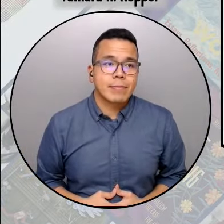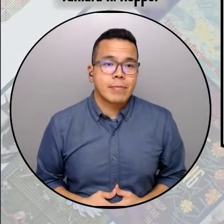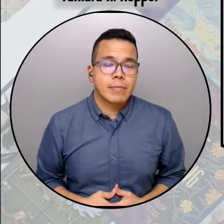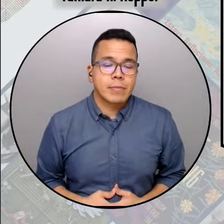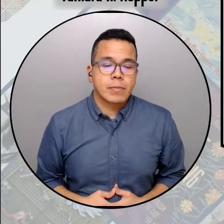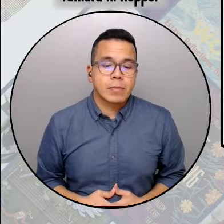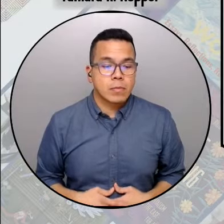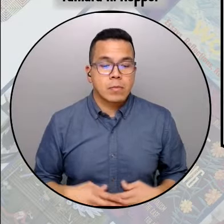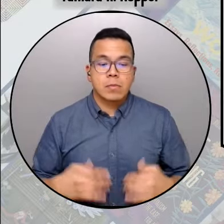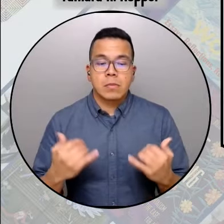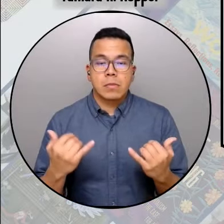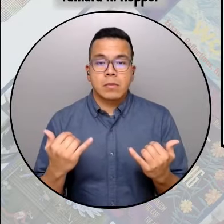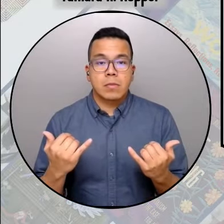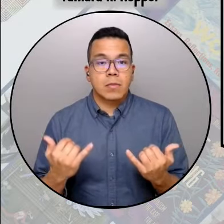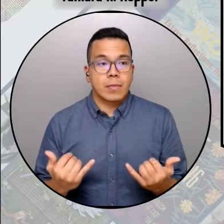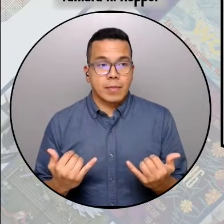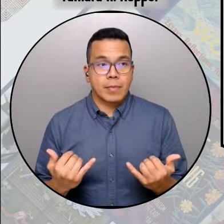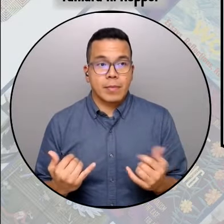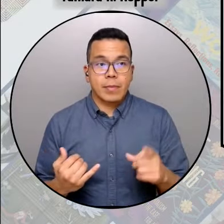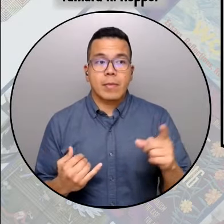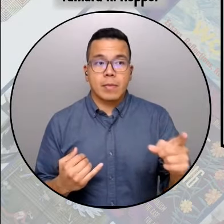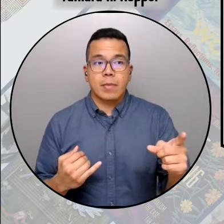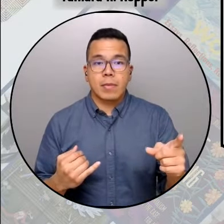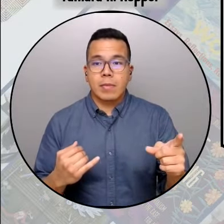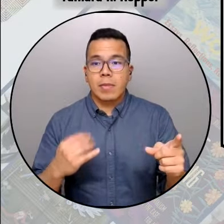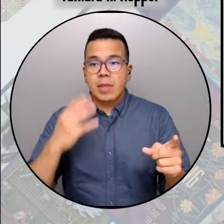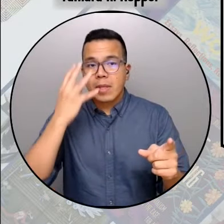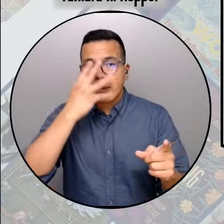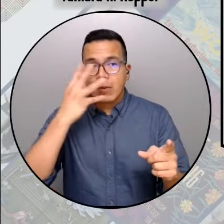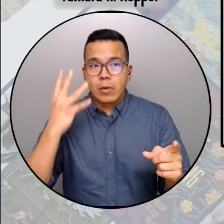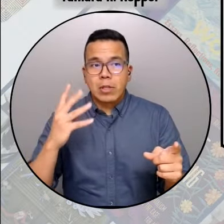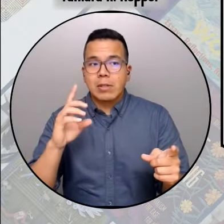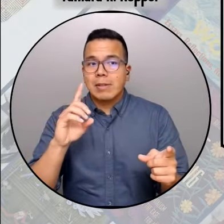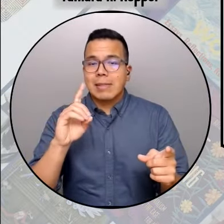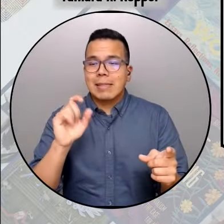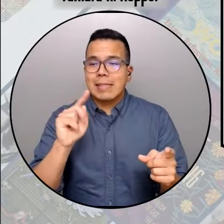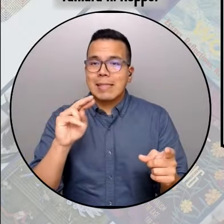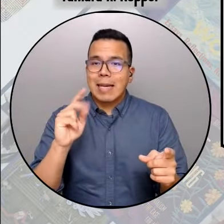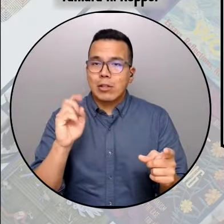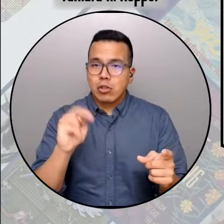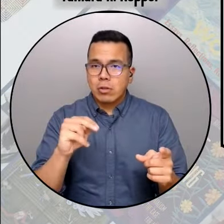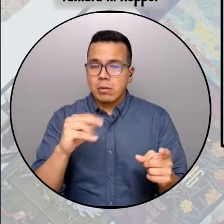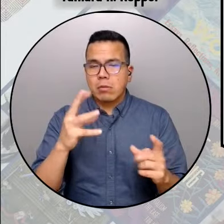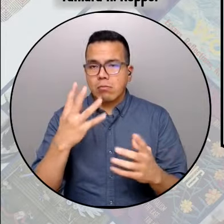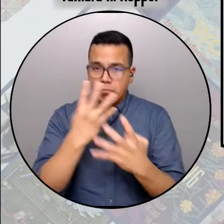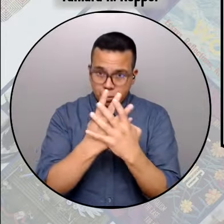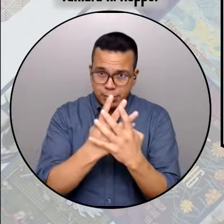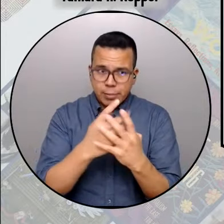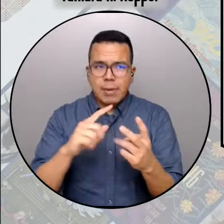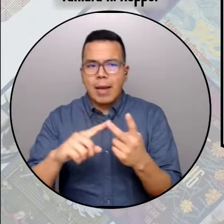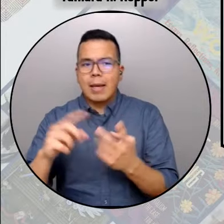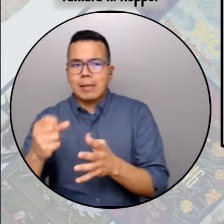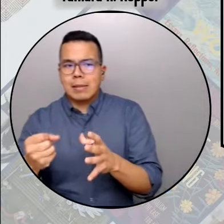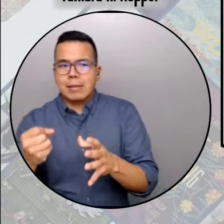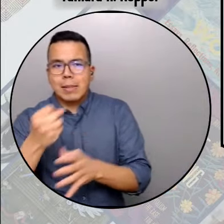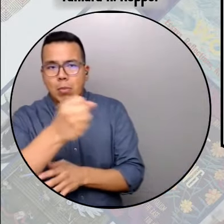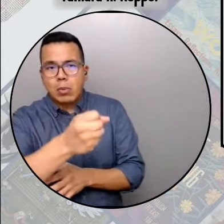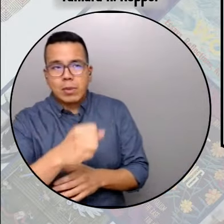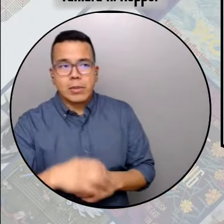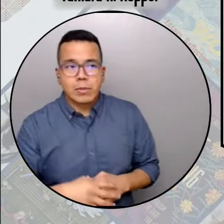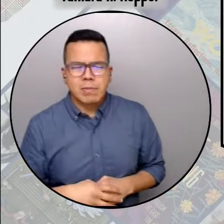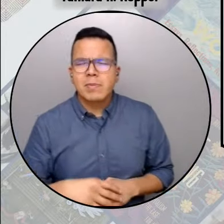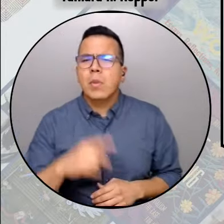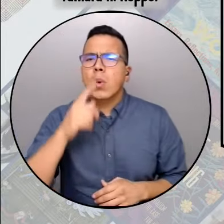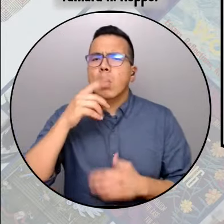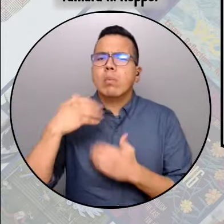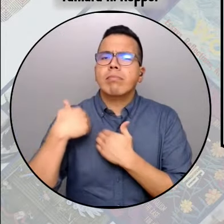we're at immigrant detention deportation. So we're getting really close to the end here. So this is managed by ICE, right? And